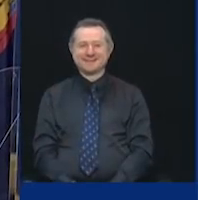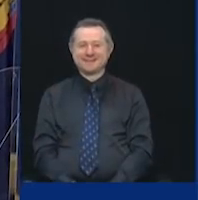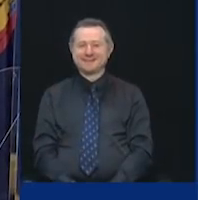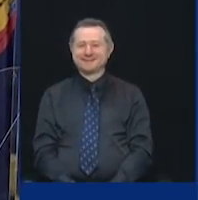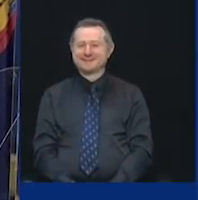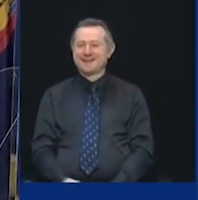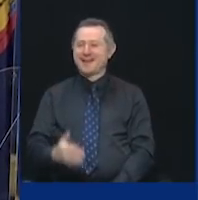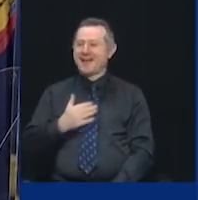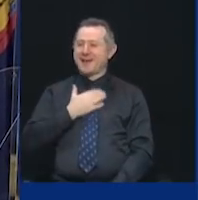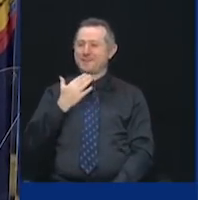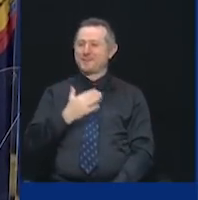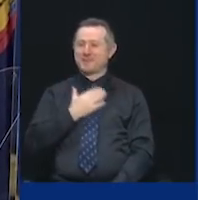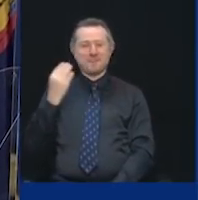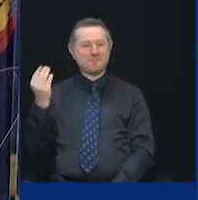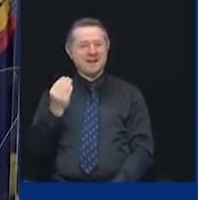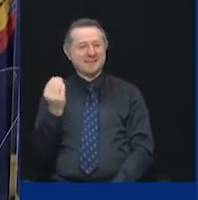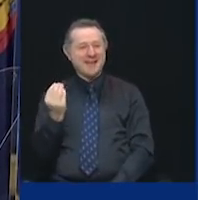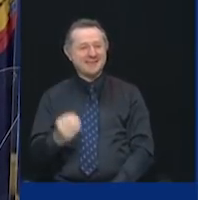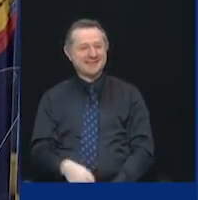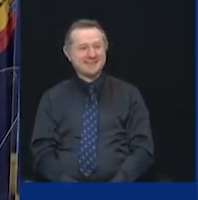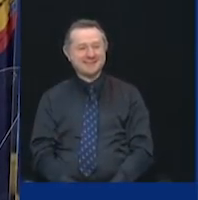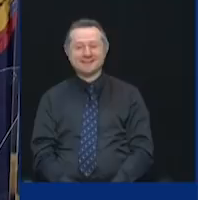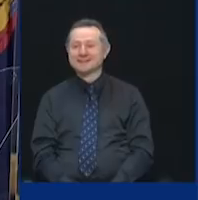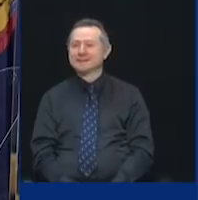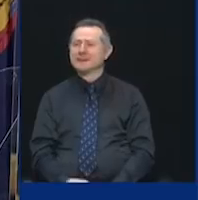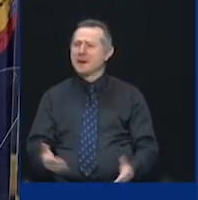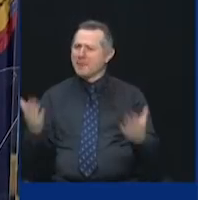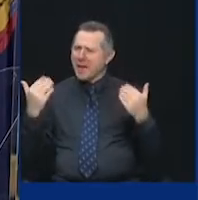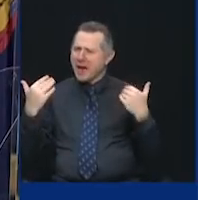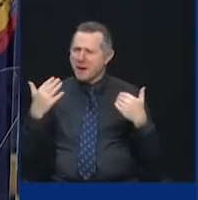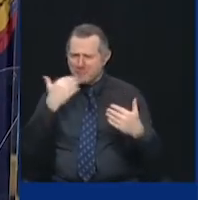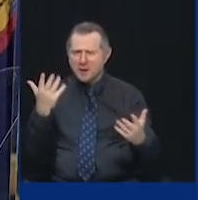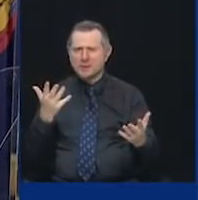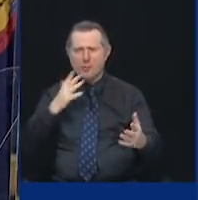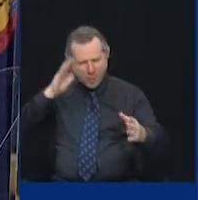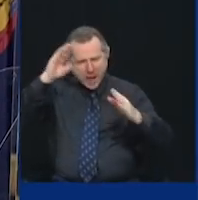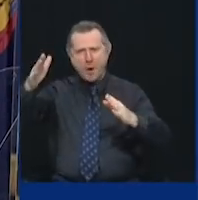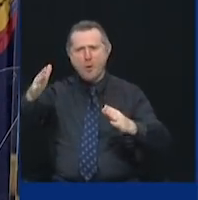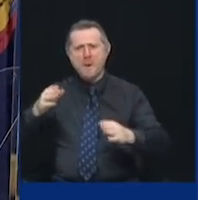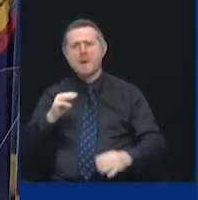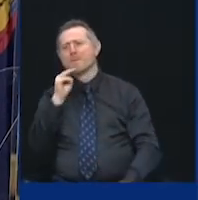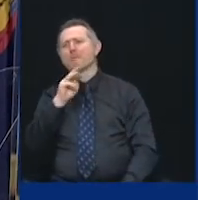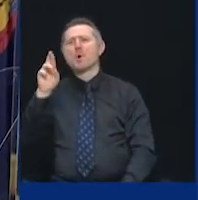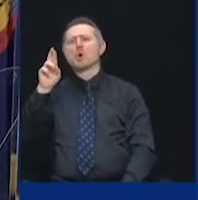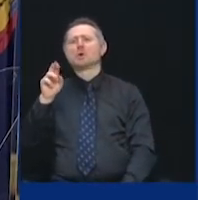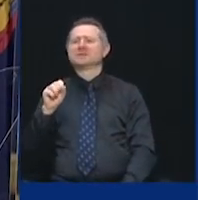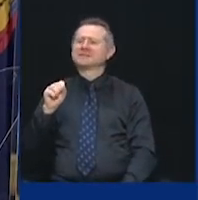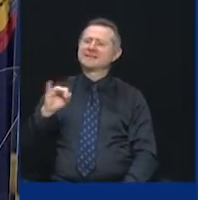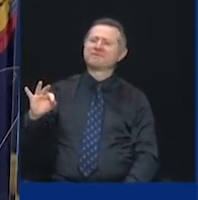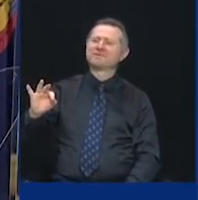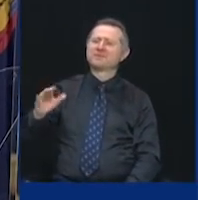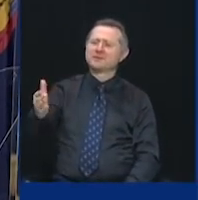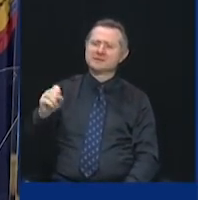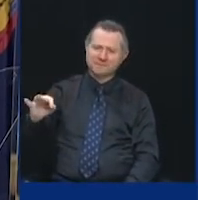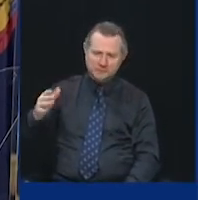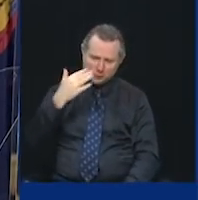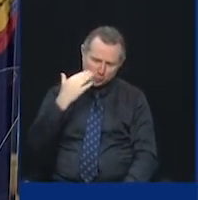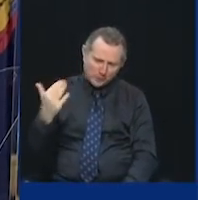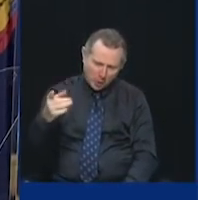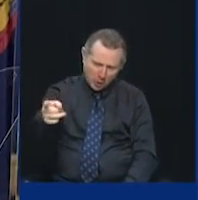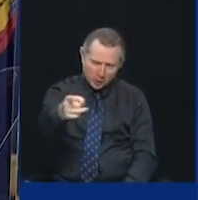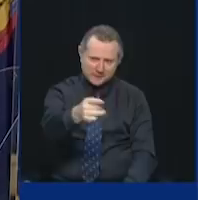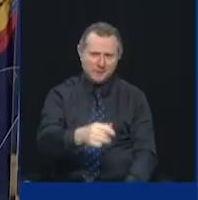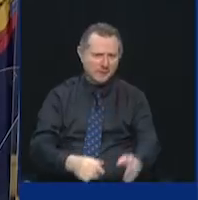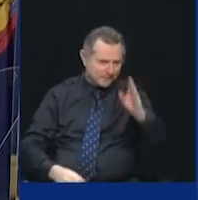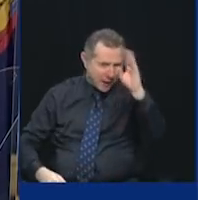Happy Monday. Oh, it's a better morning than that. Good morning, Mr. Sif. Good to see you. Pete, pleasure. Juliet,